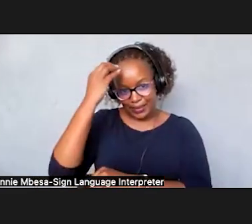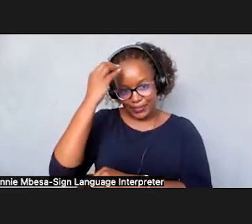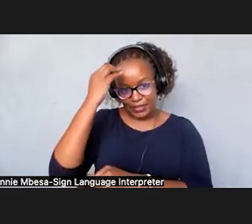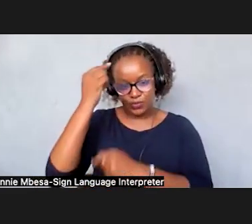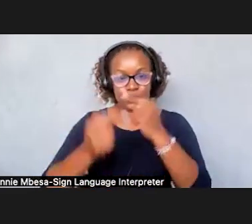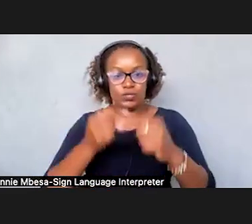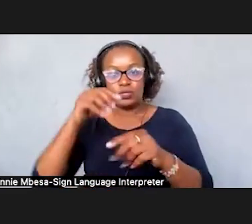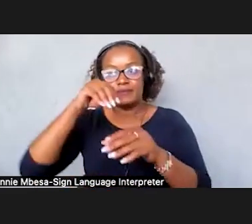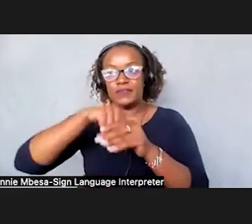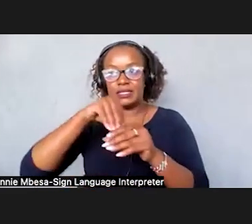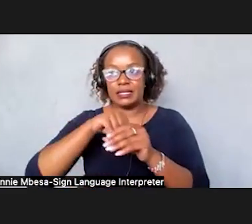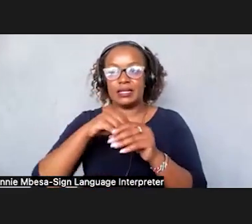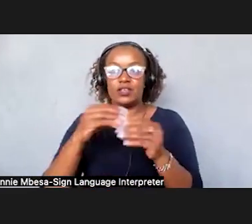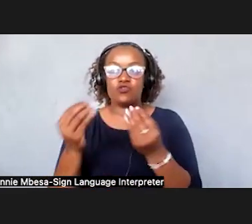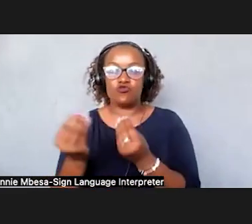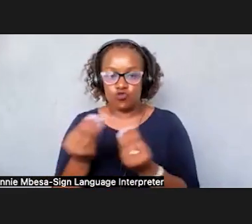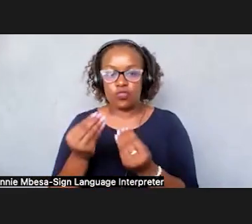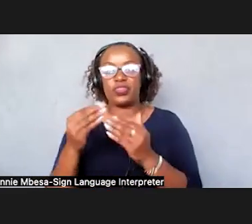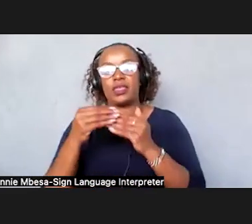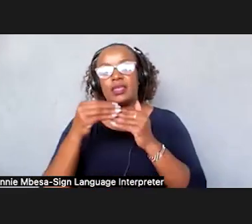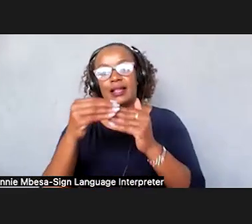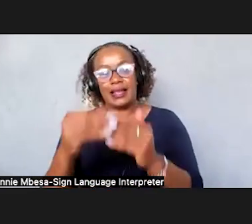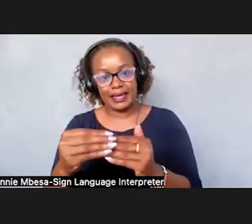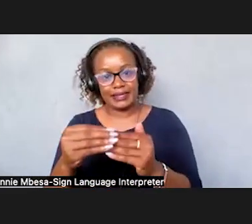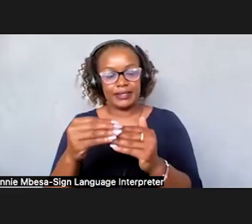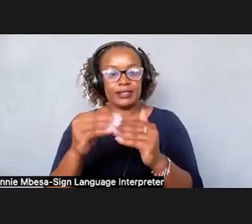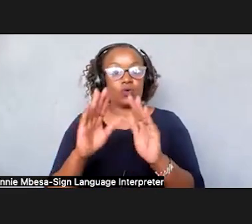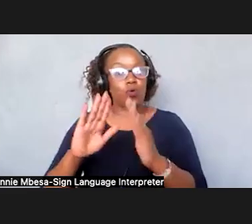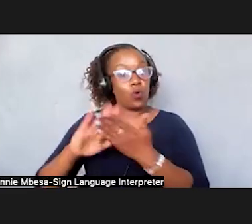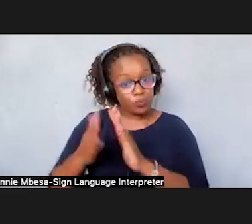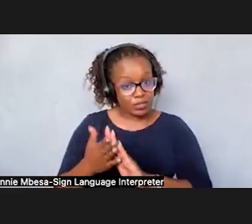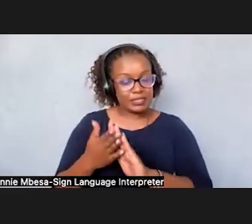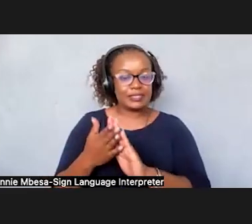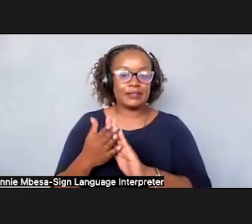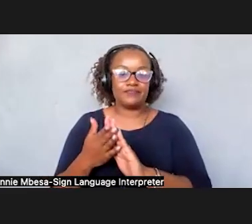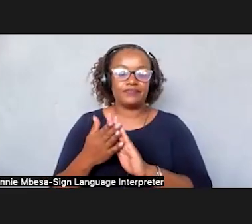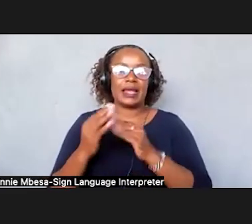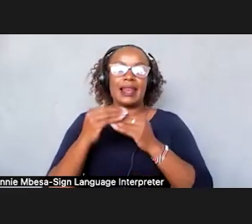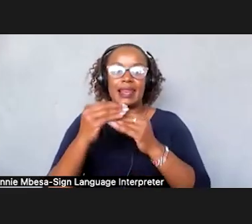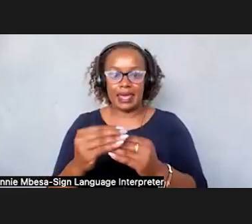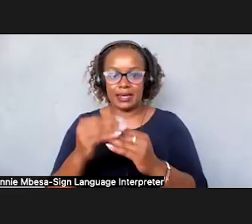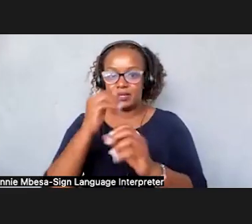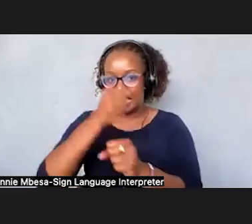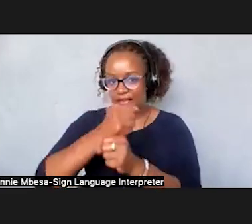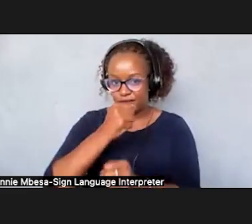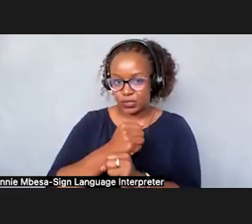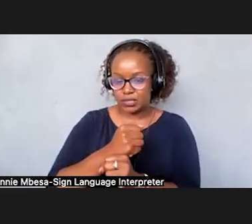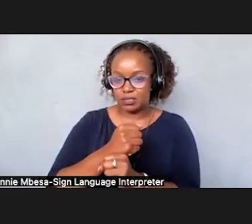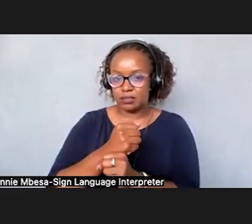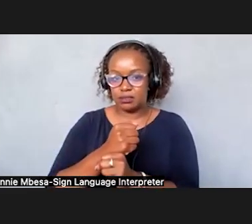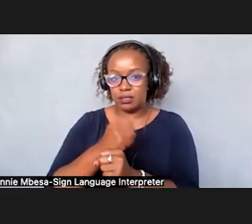and, community or also driven, the community-led efforts. So